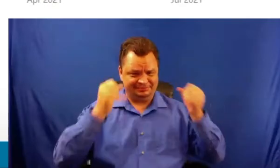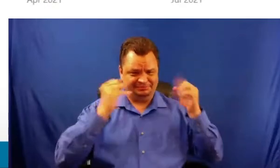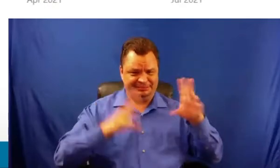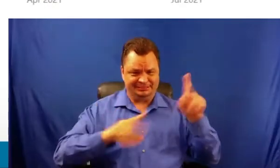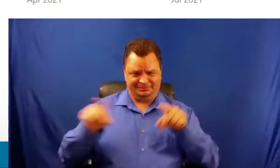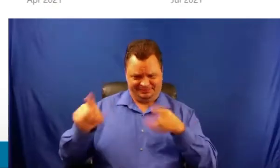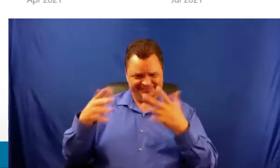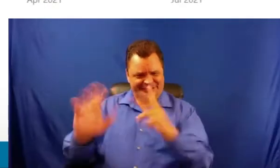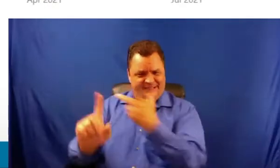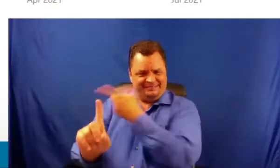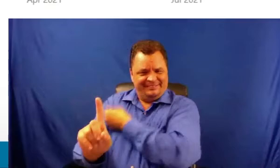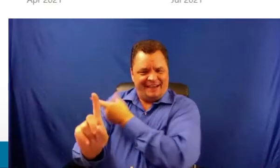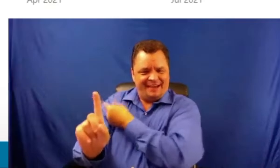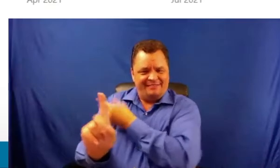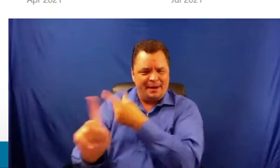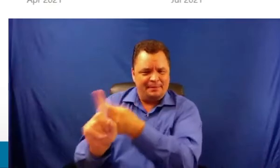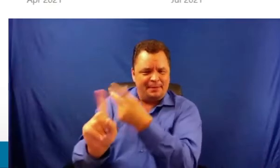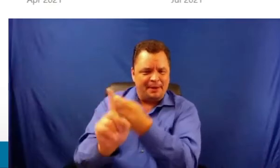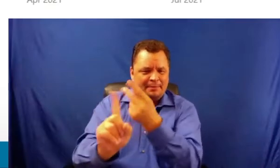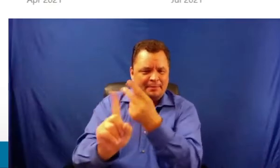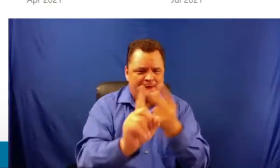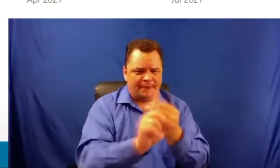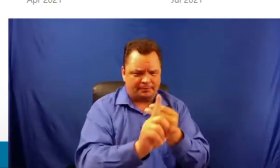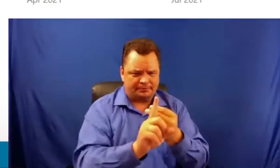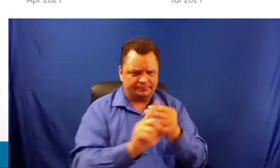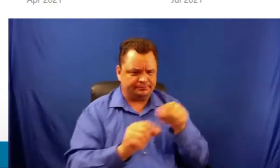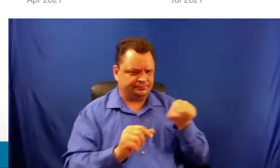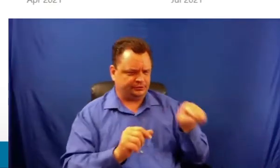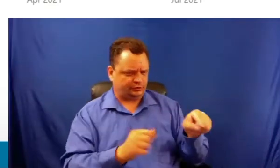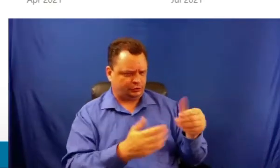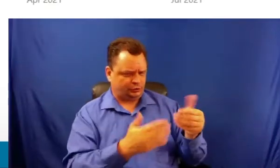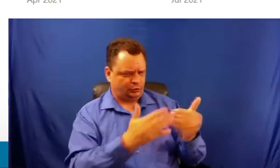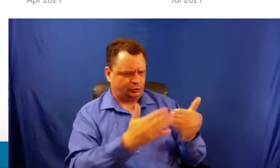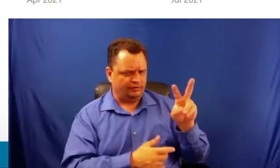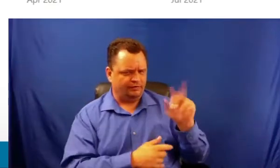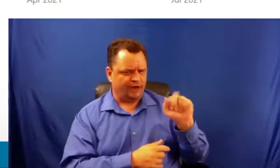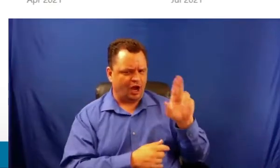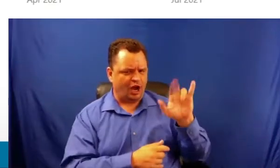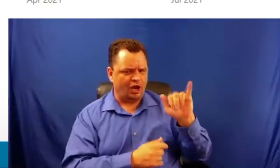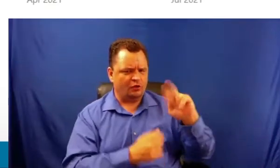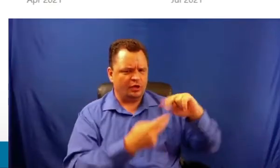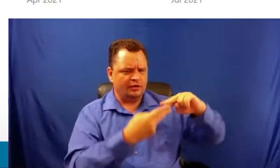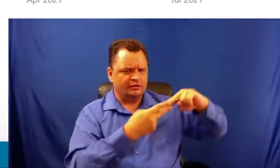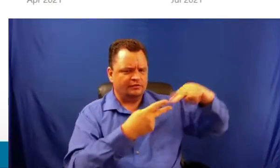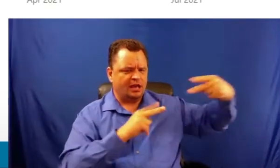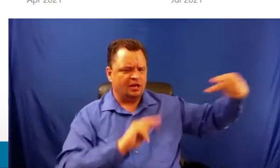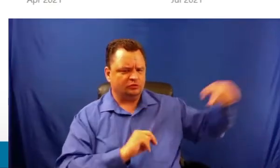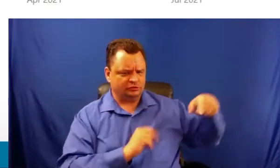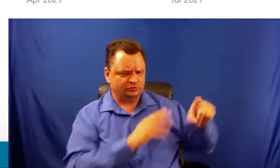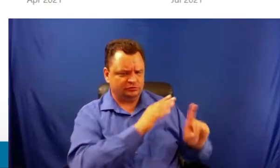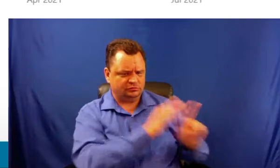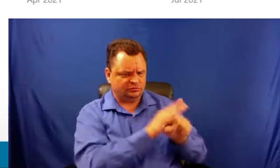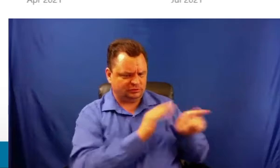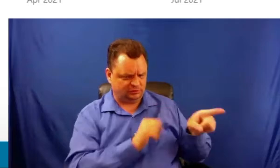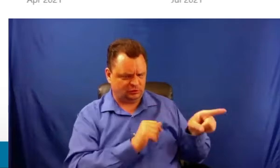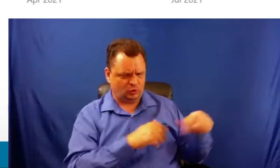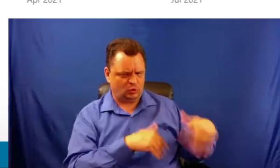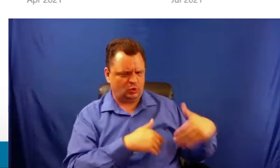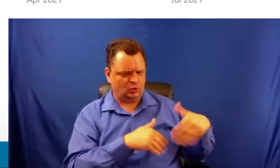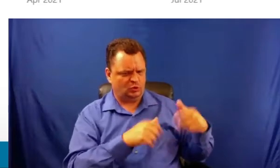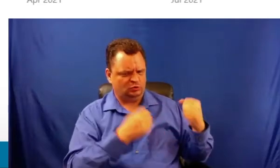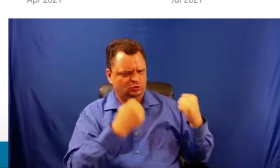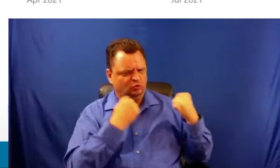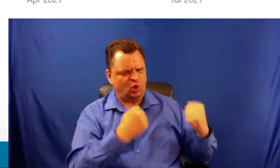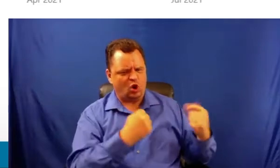new, more transmissible variant against vaccines and with additional behaviors in play. So all